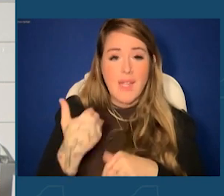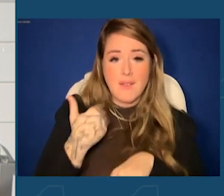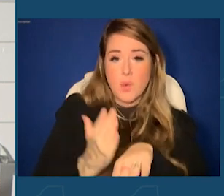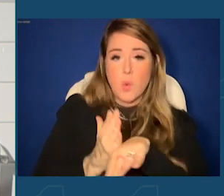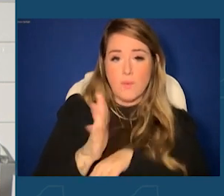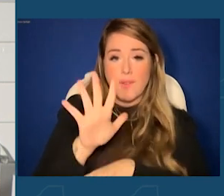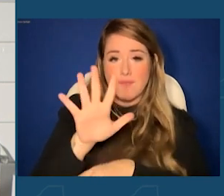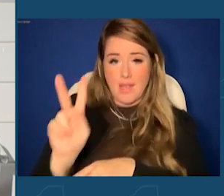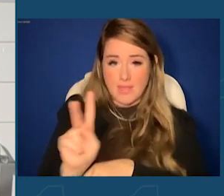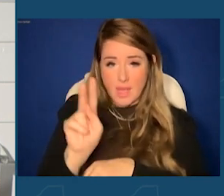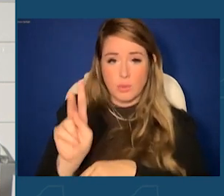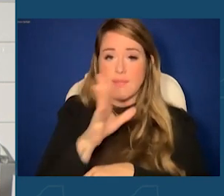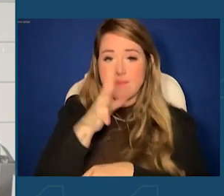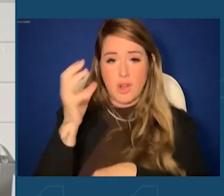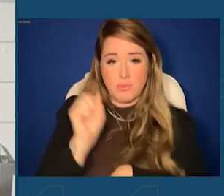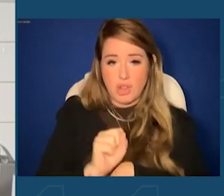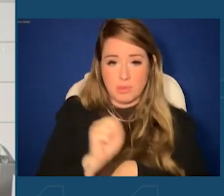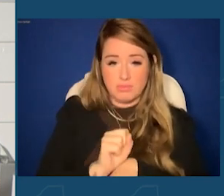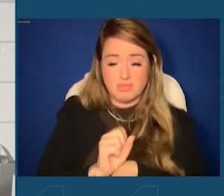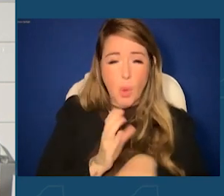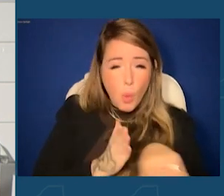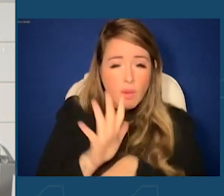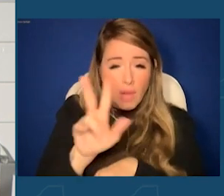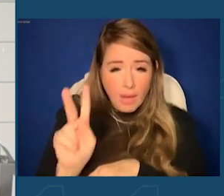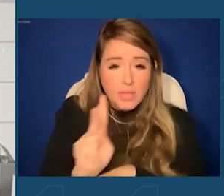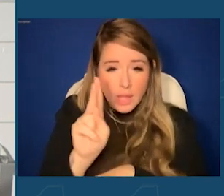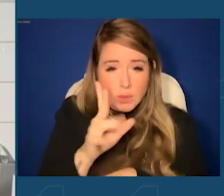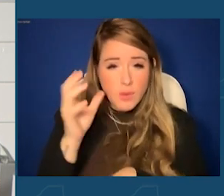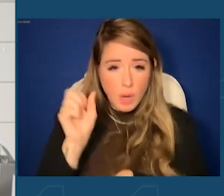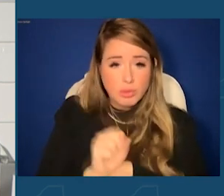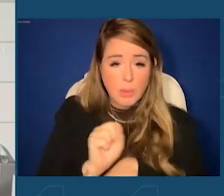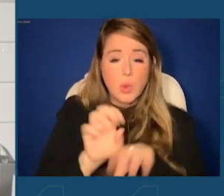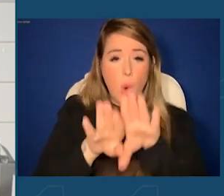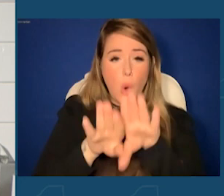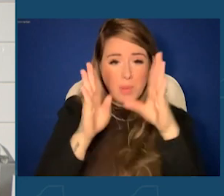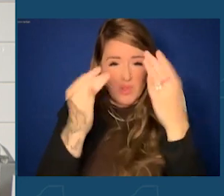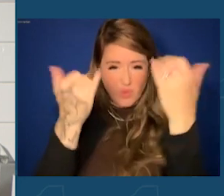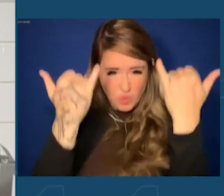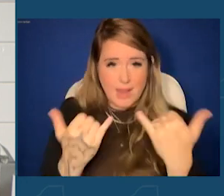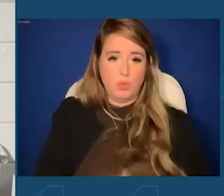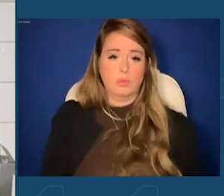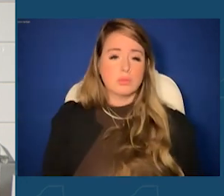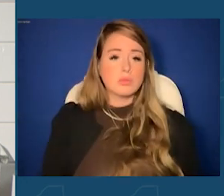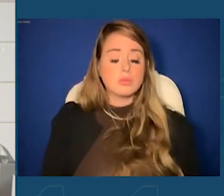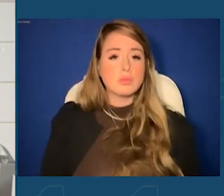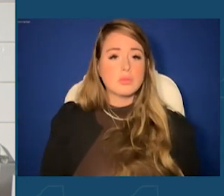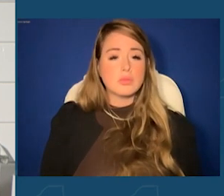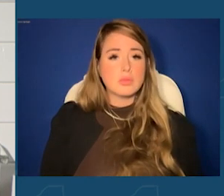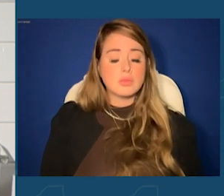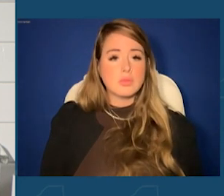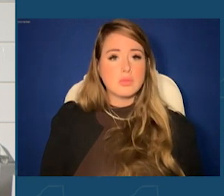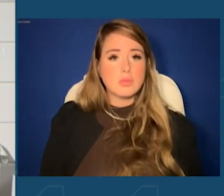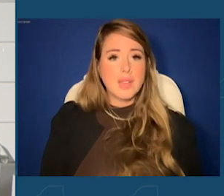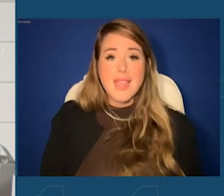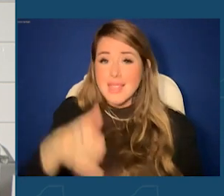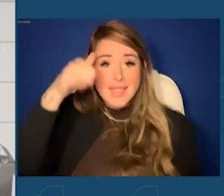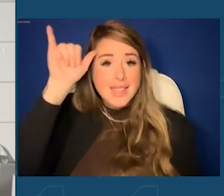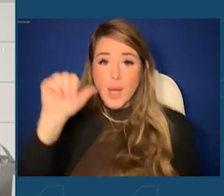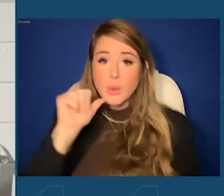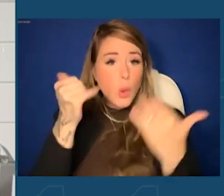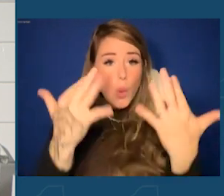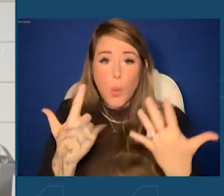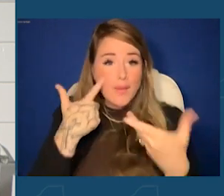5,000 farm jobs. 5,000 farm jobs open as we speak. The cows don't wait to be